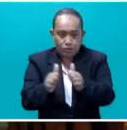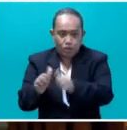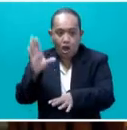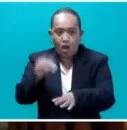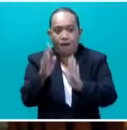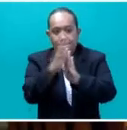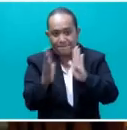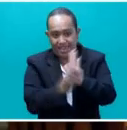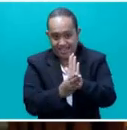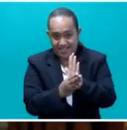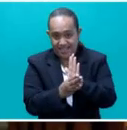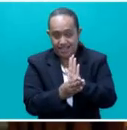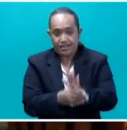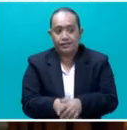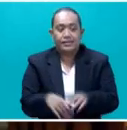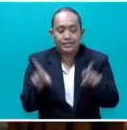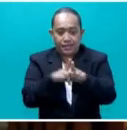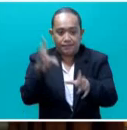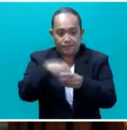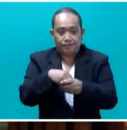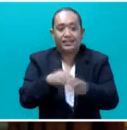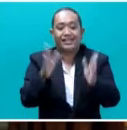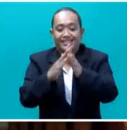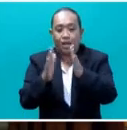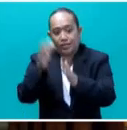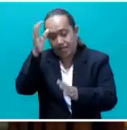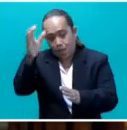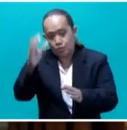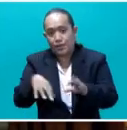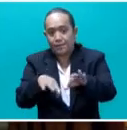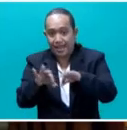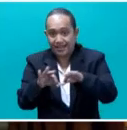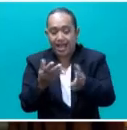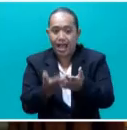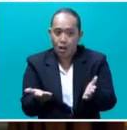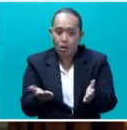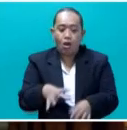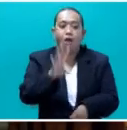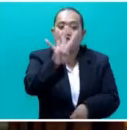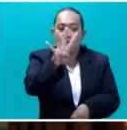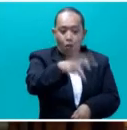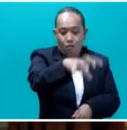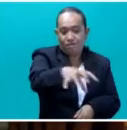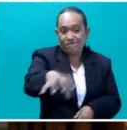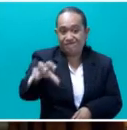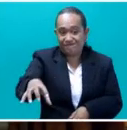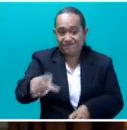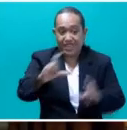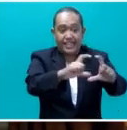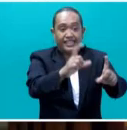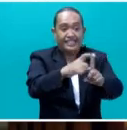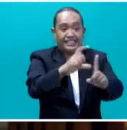the Department of Town and Country Planning and the municipal or district councils as local planning authorities